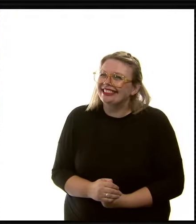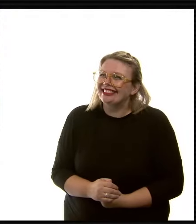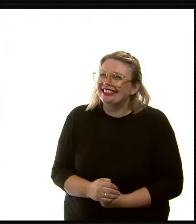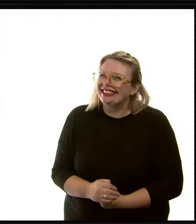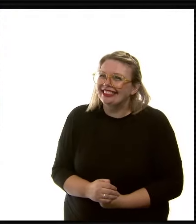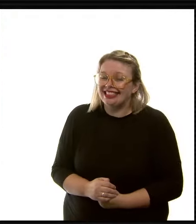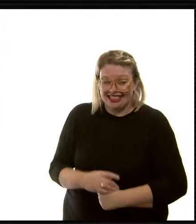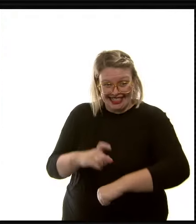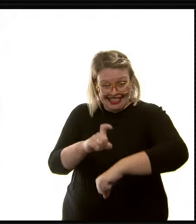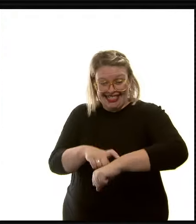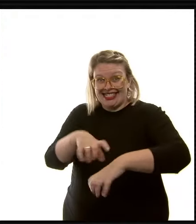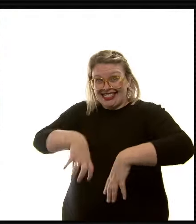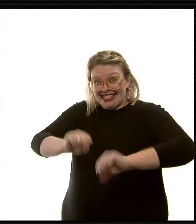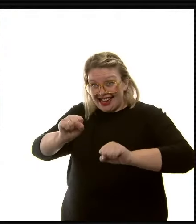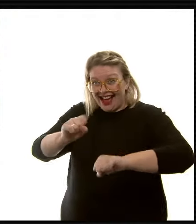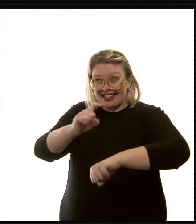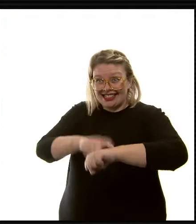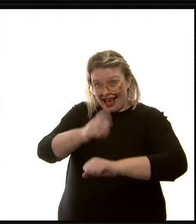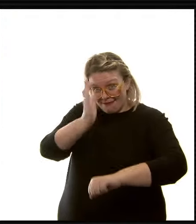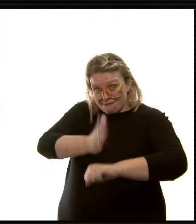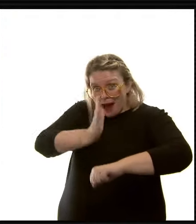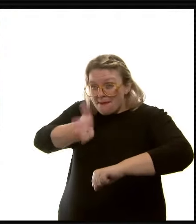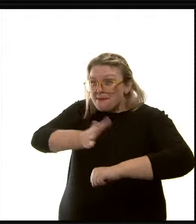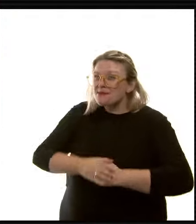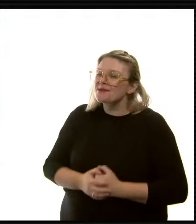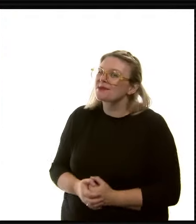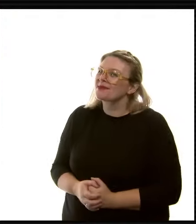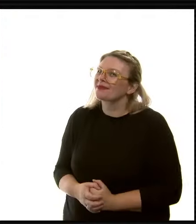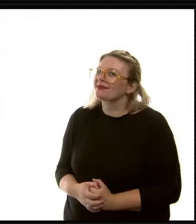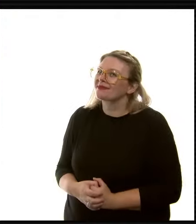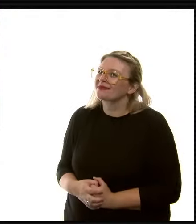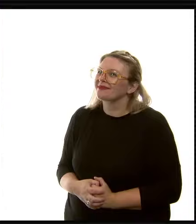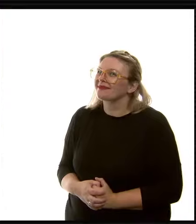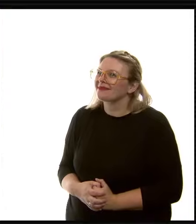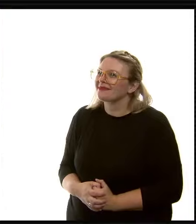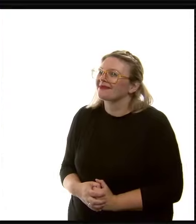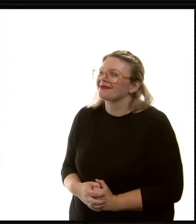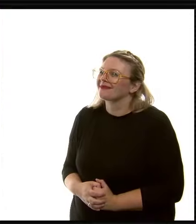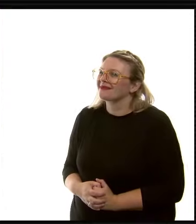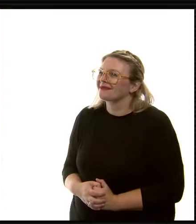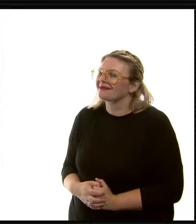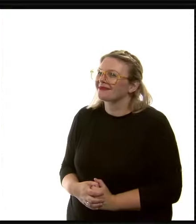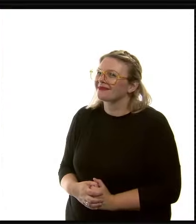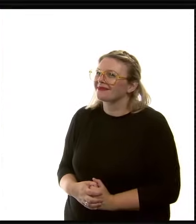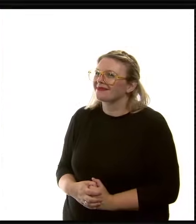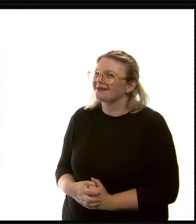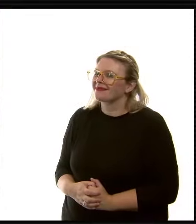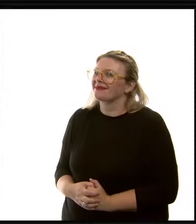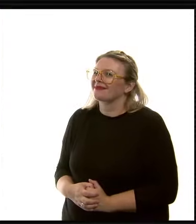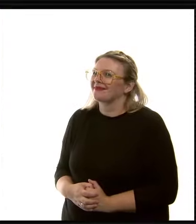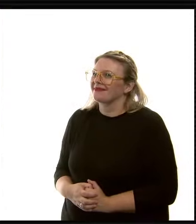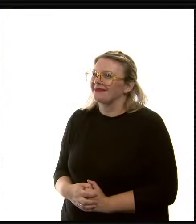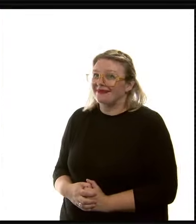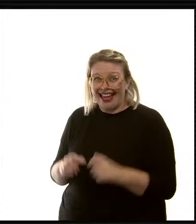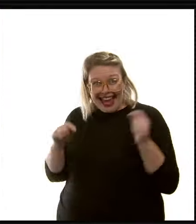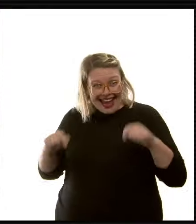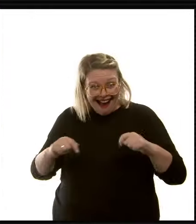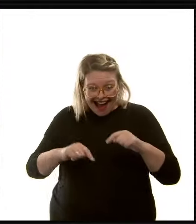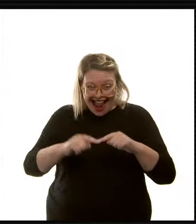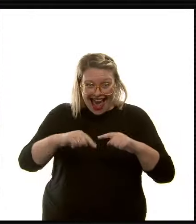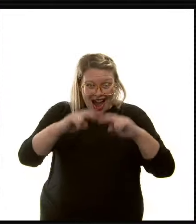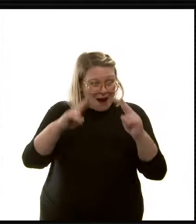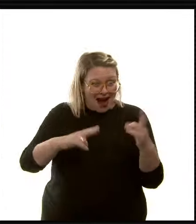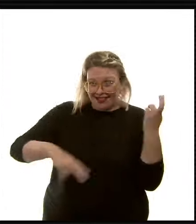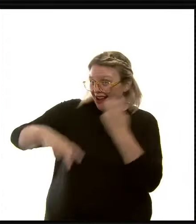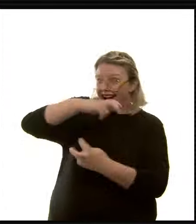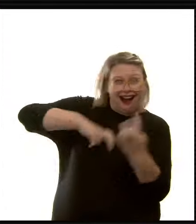that countdown and begin the stopwatch. Let's go! Okay. Go. I don't think LEGO House has ever been so tense.